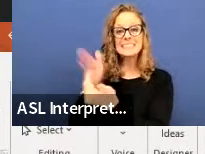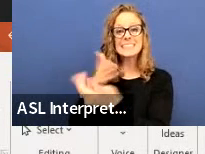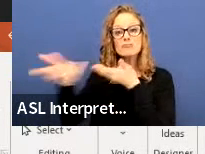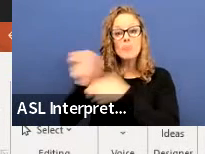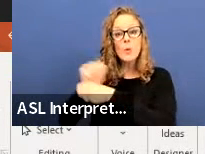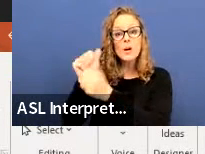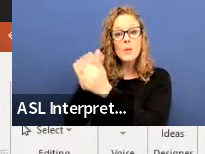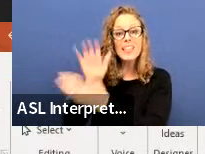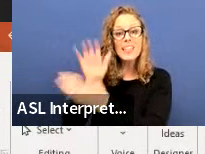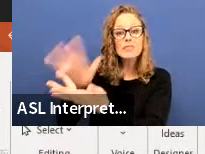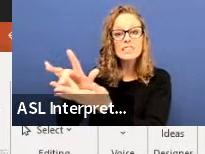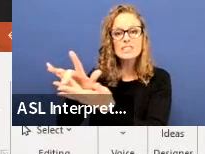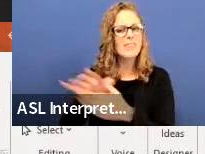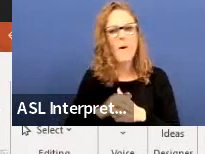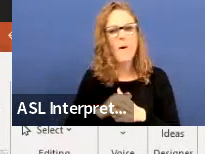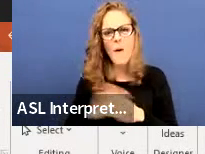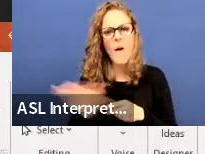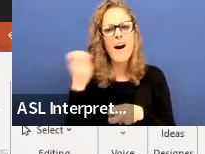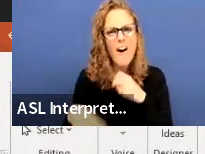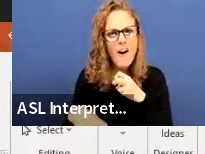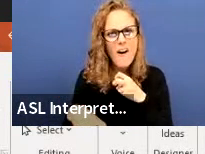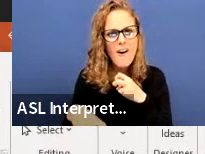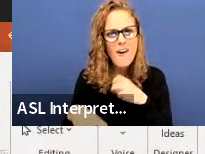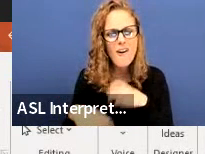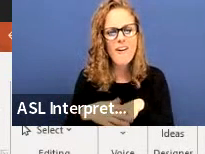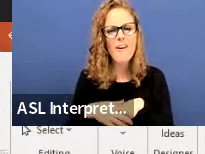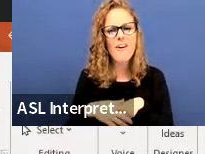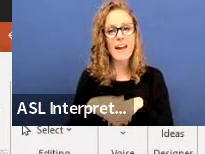people. Not only that, but we have the highest